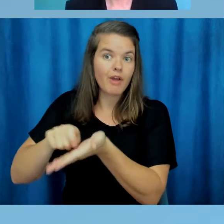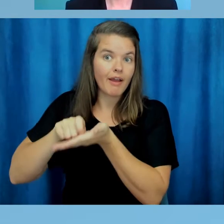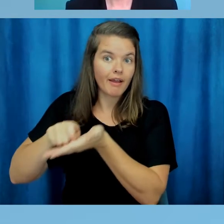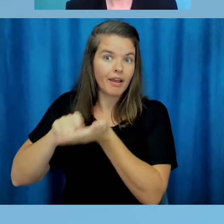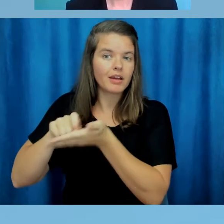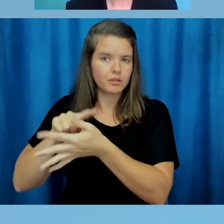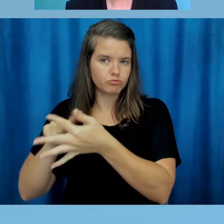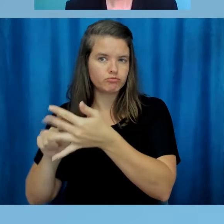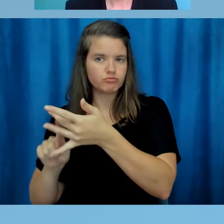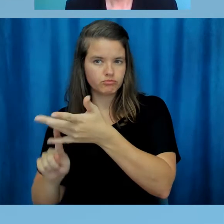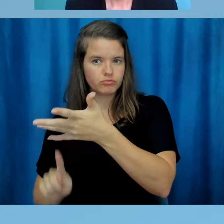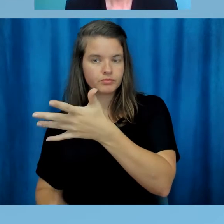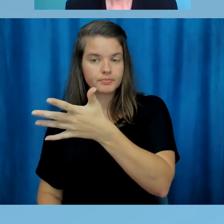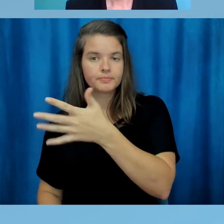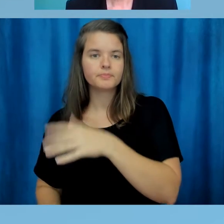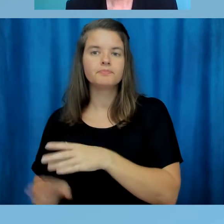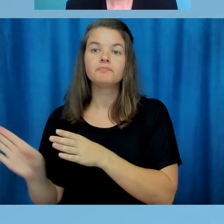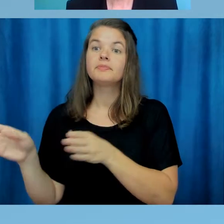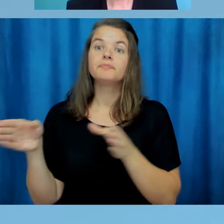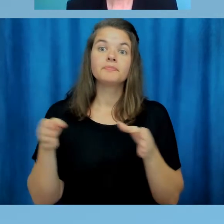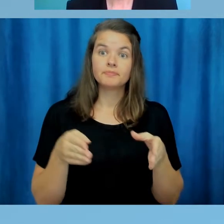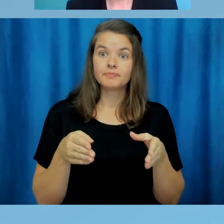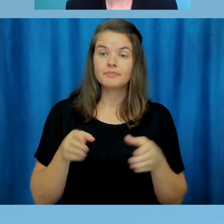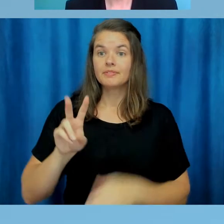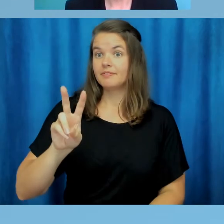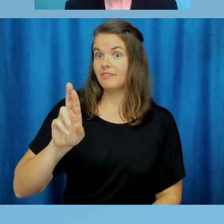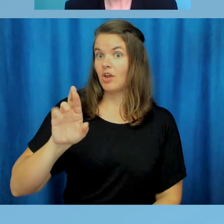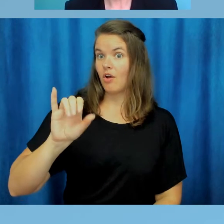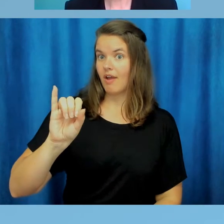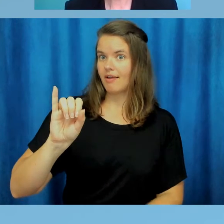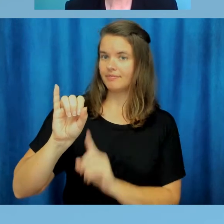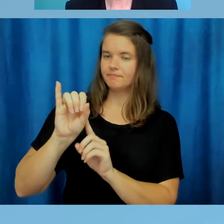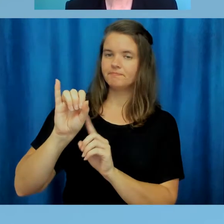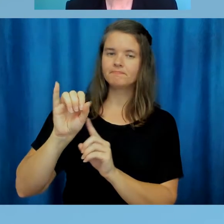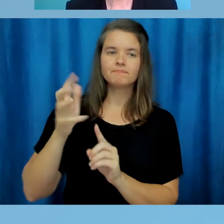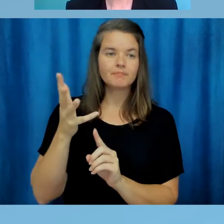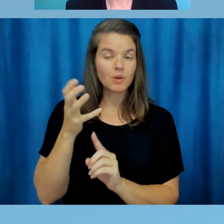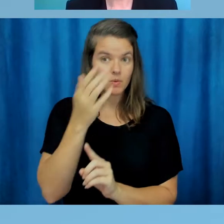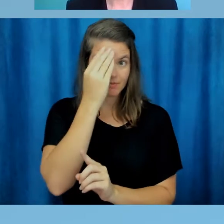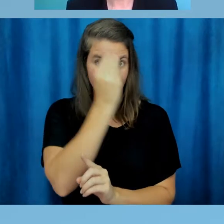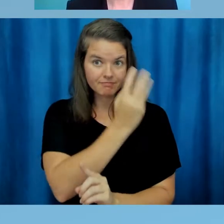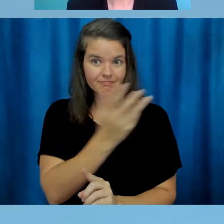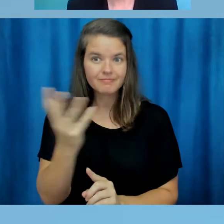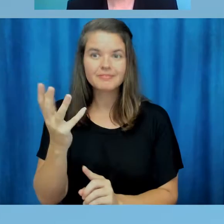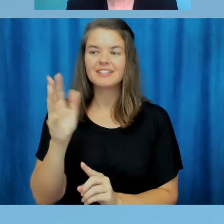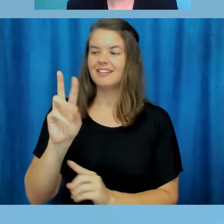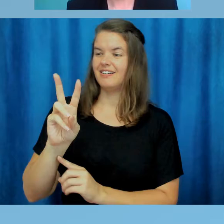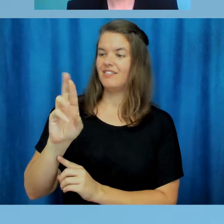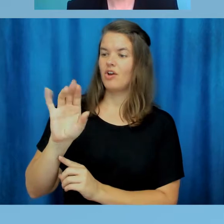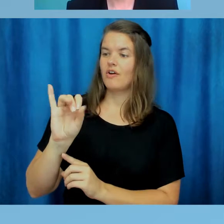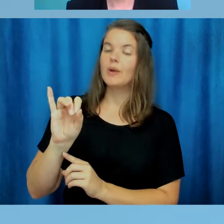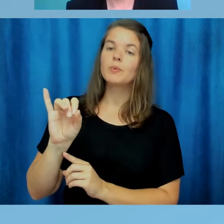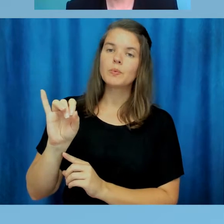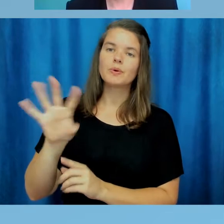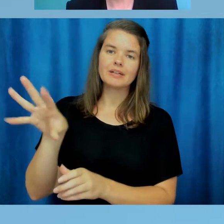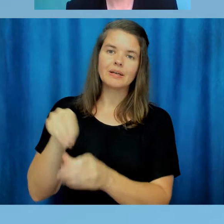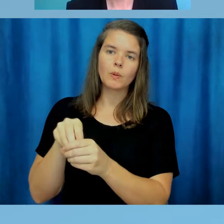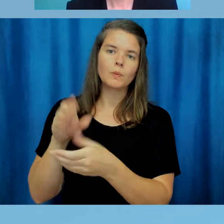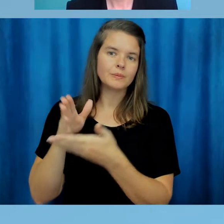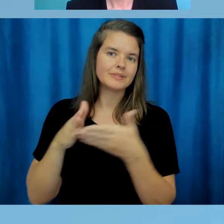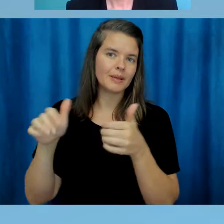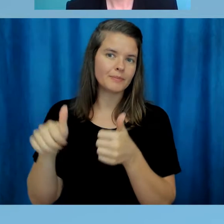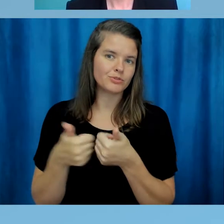notes. So coming back around to VRI, I want you to be aware that there are some challenges with